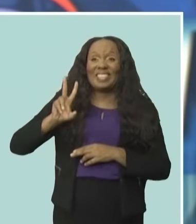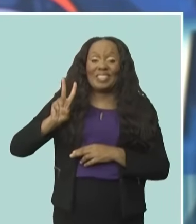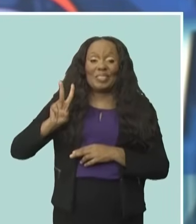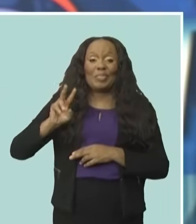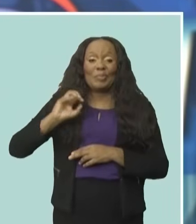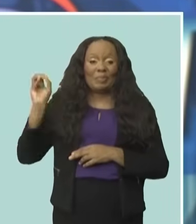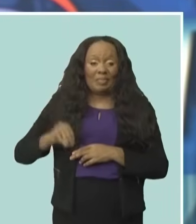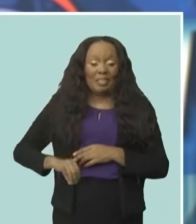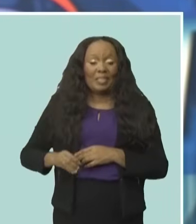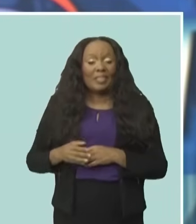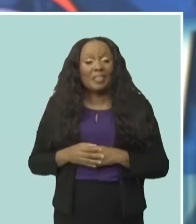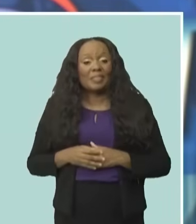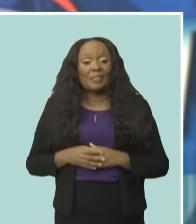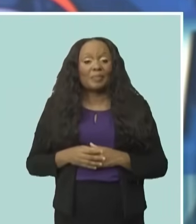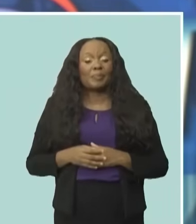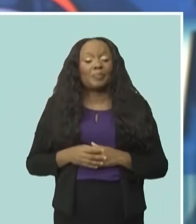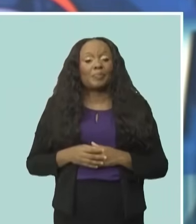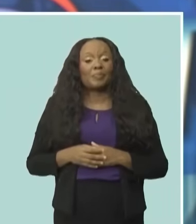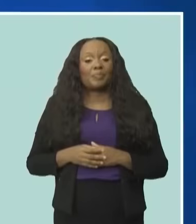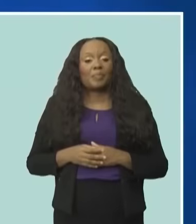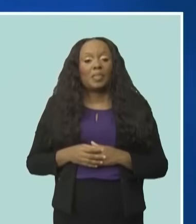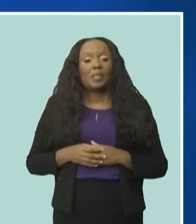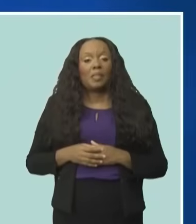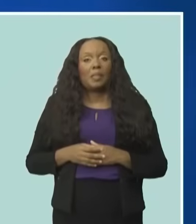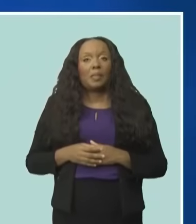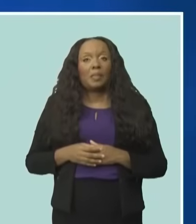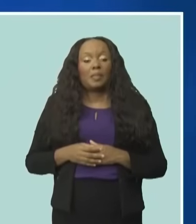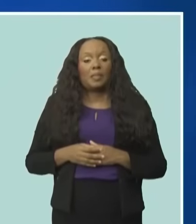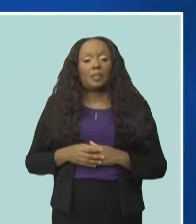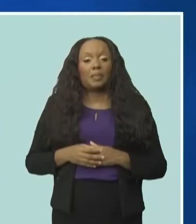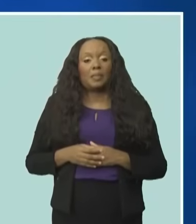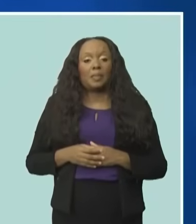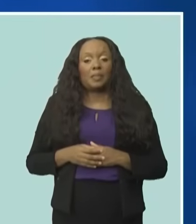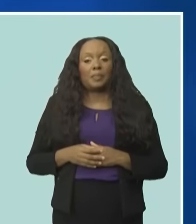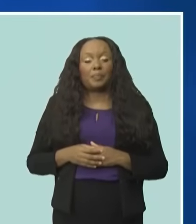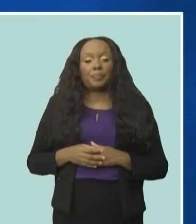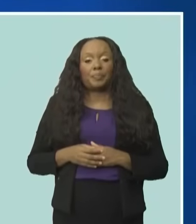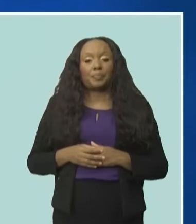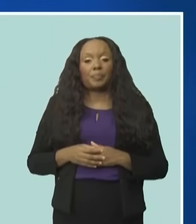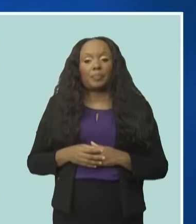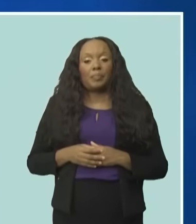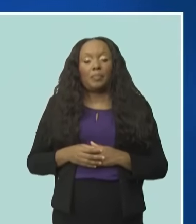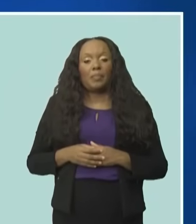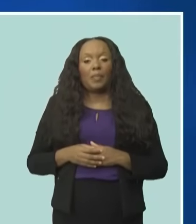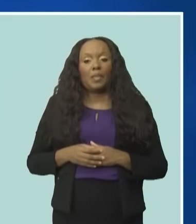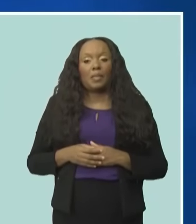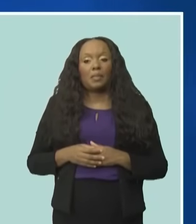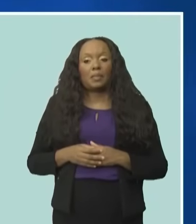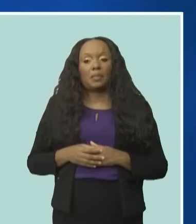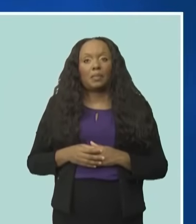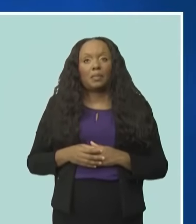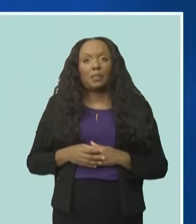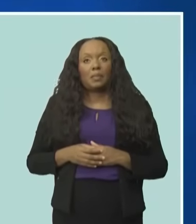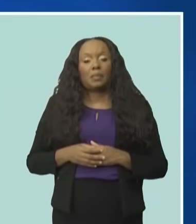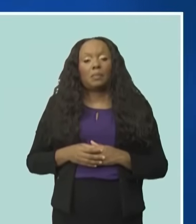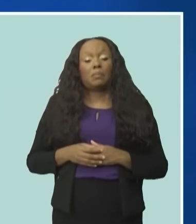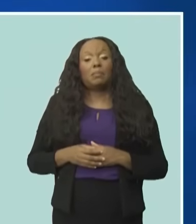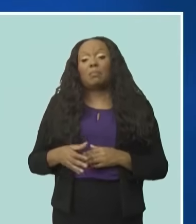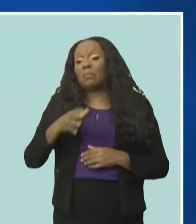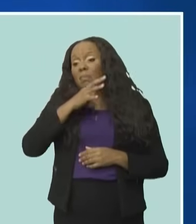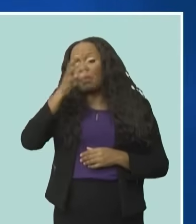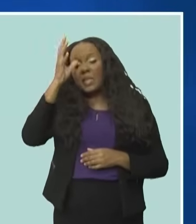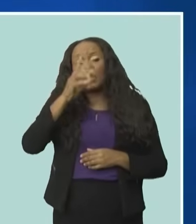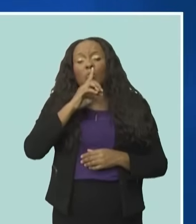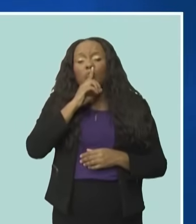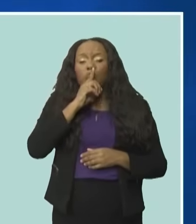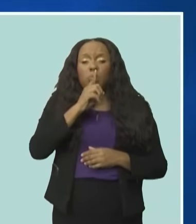some 62%. Still, parents are lining up and begging us to enroll their